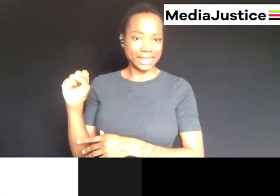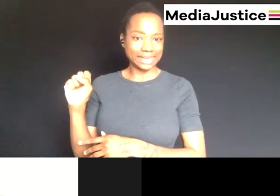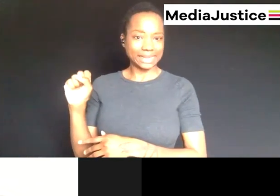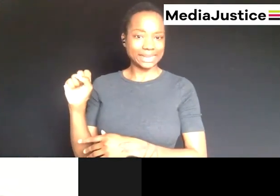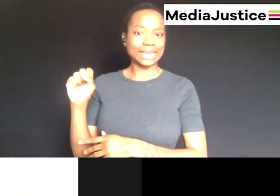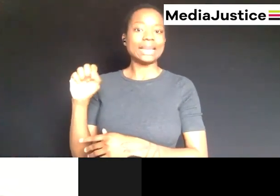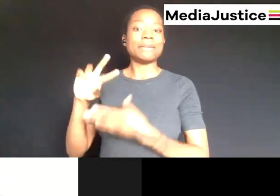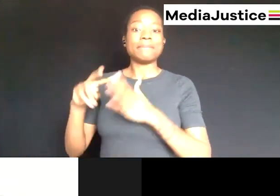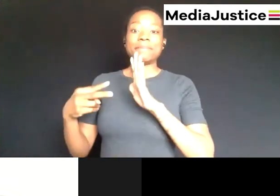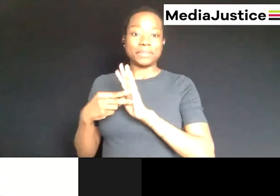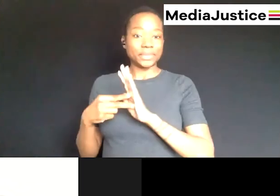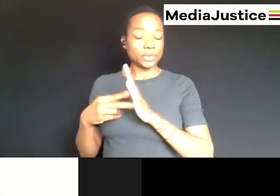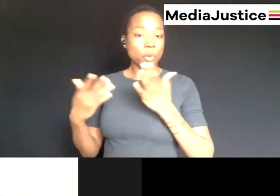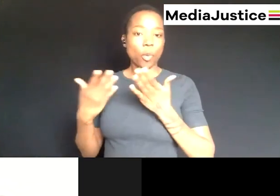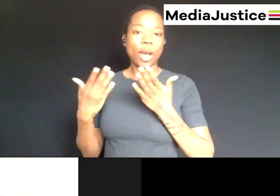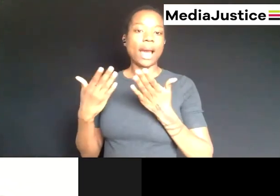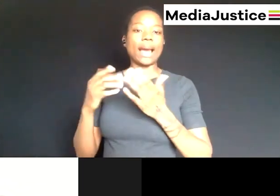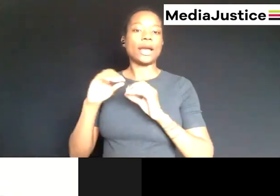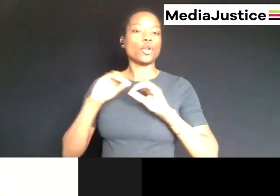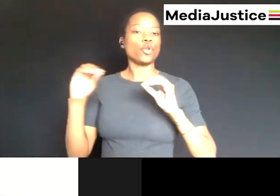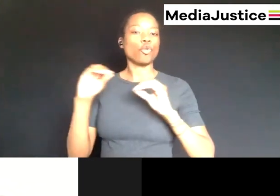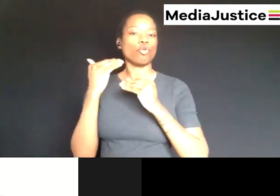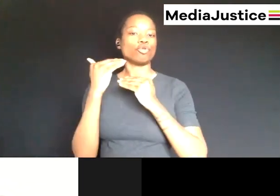sure I'm switching slides. Yeah, there we go.